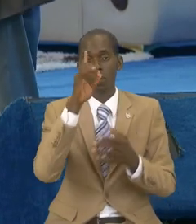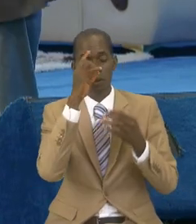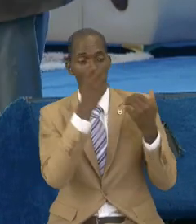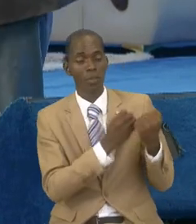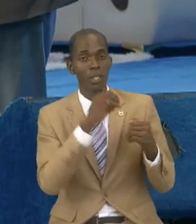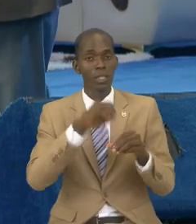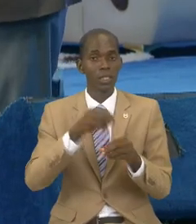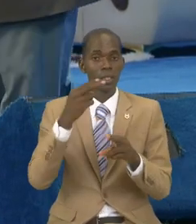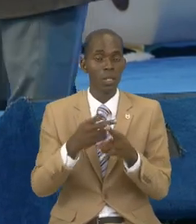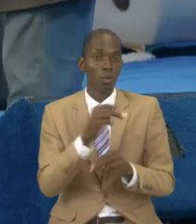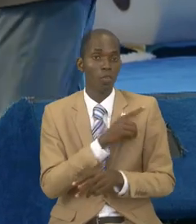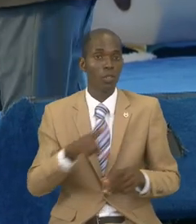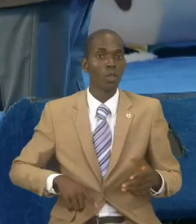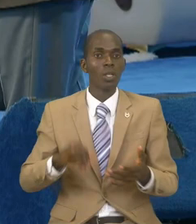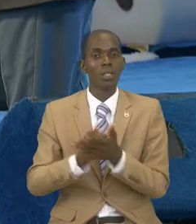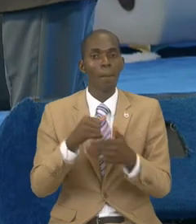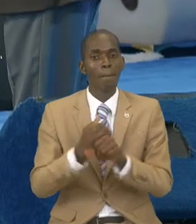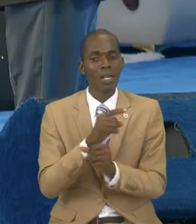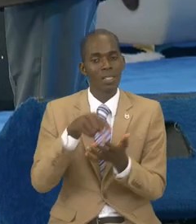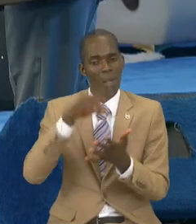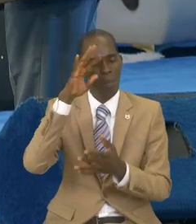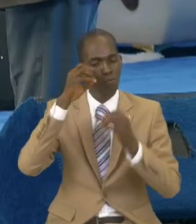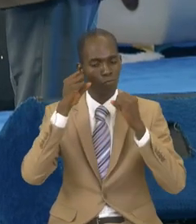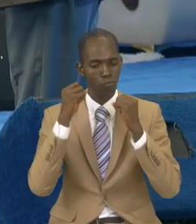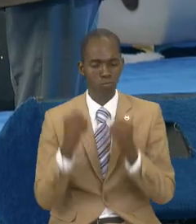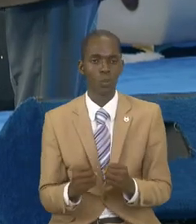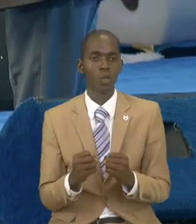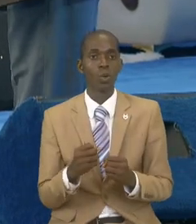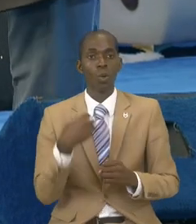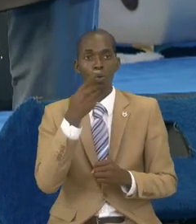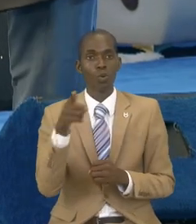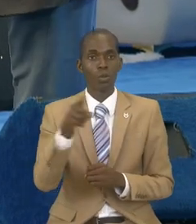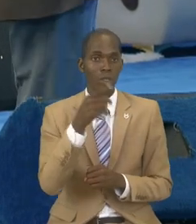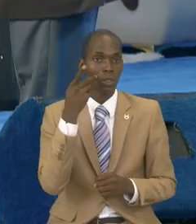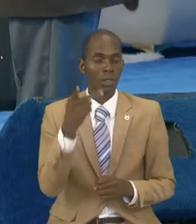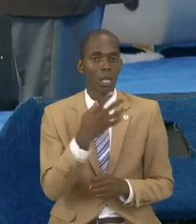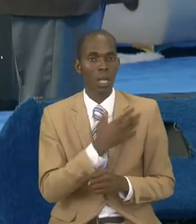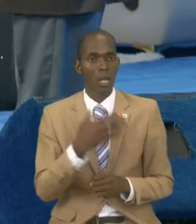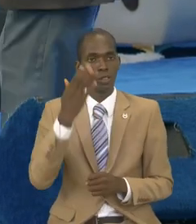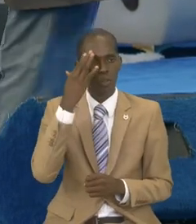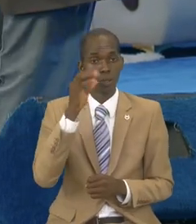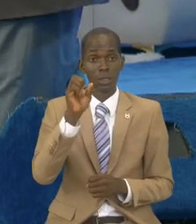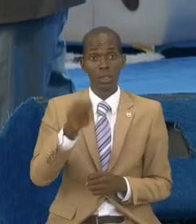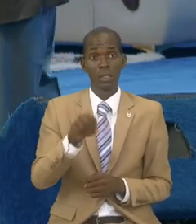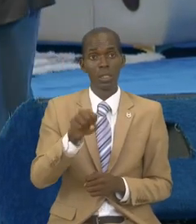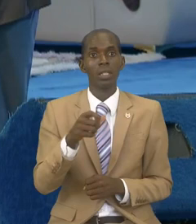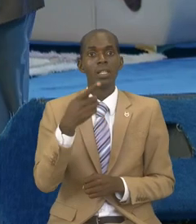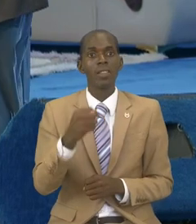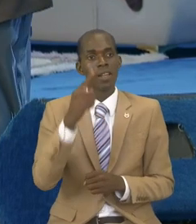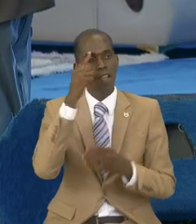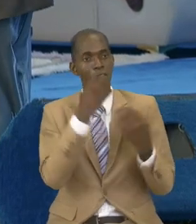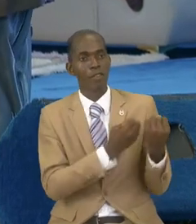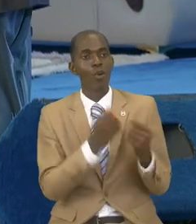of the Lord that makes this man stronger, whom ye see and know. Yea, the faith